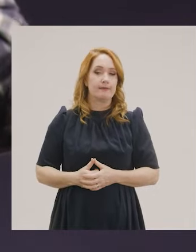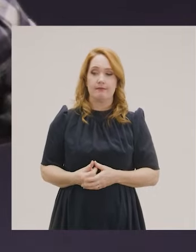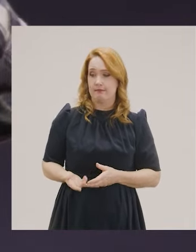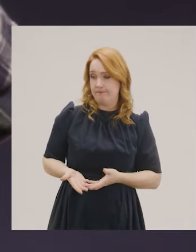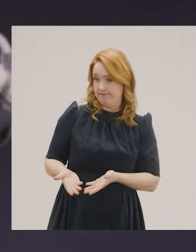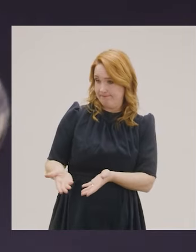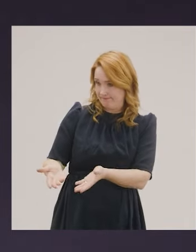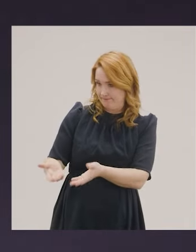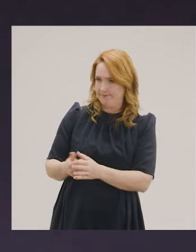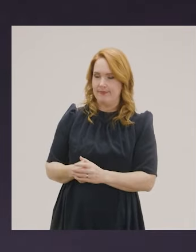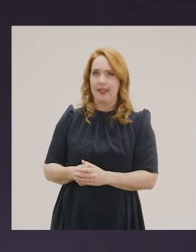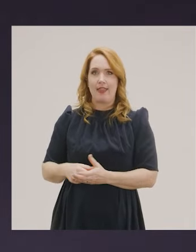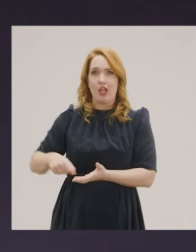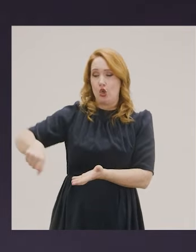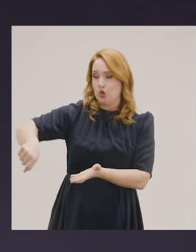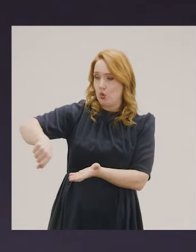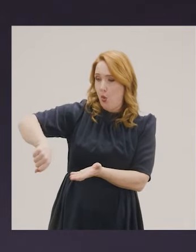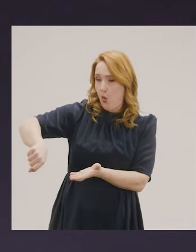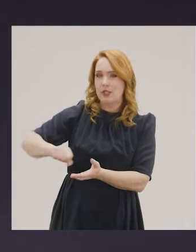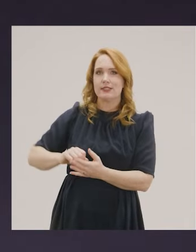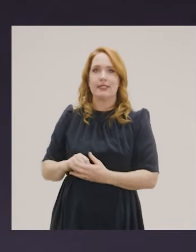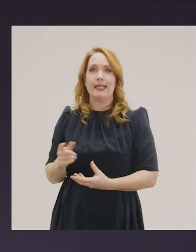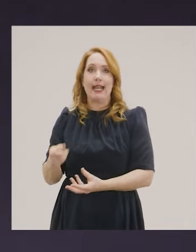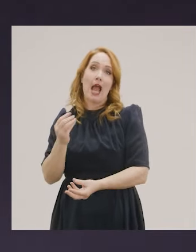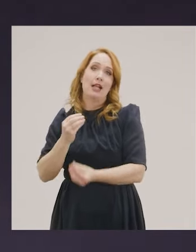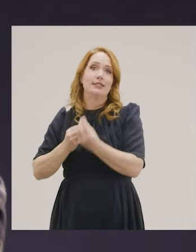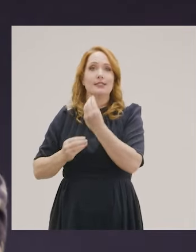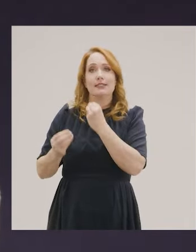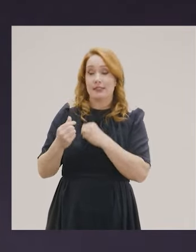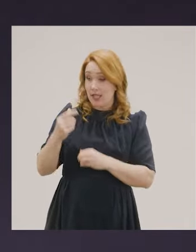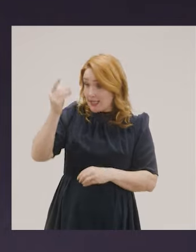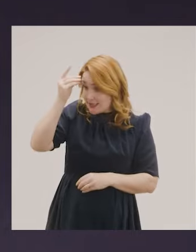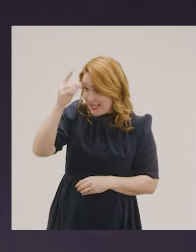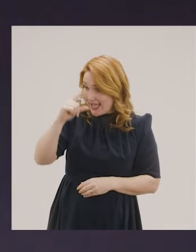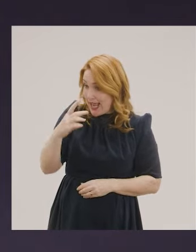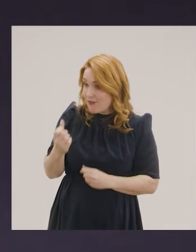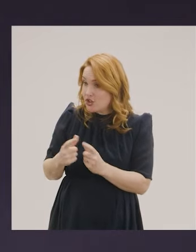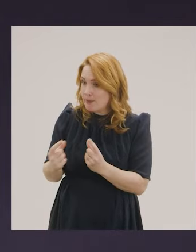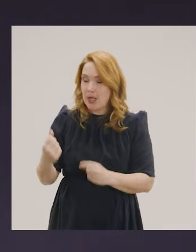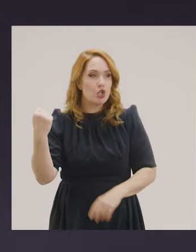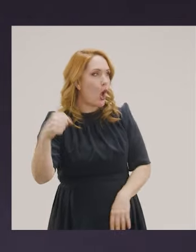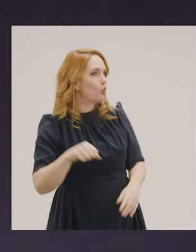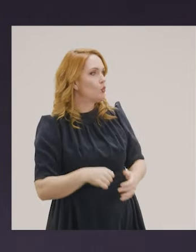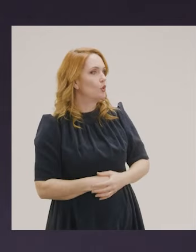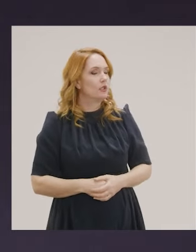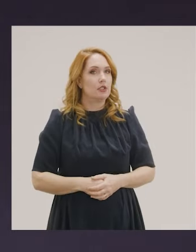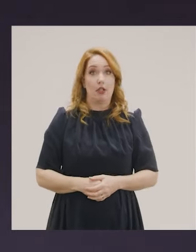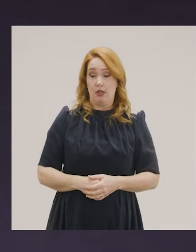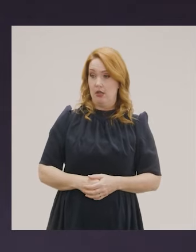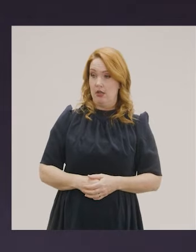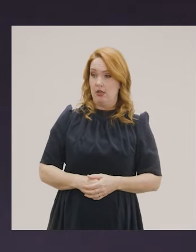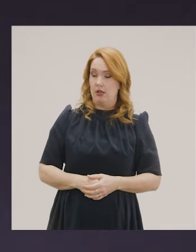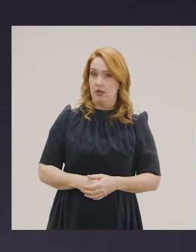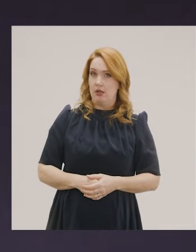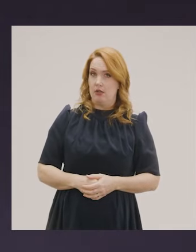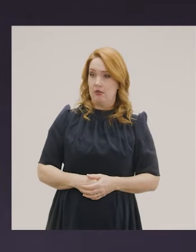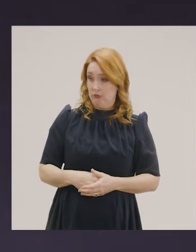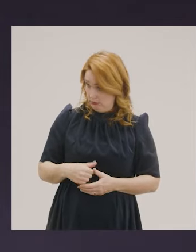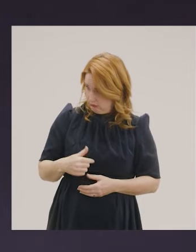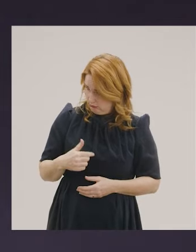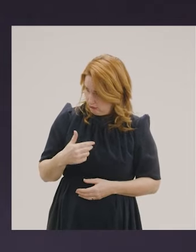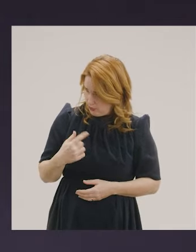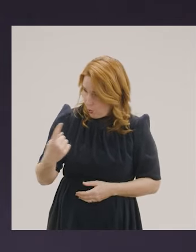and, you know, put it over to him and put some sauce and he was eating away there and I said, can Daddy have a chip? And he said, no.